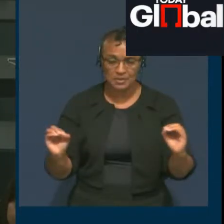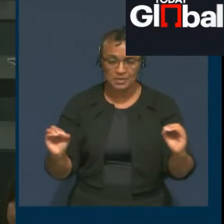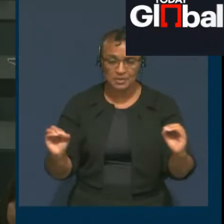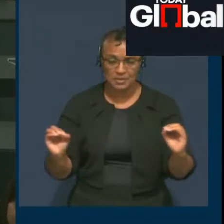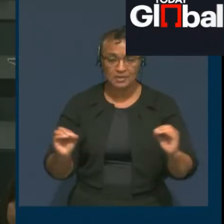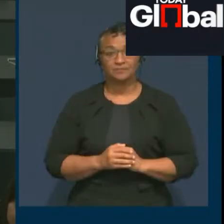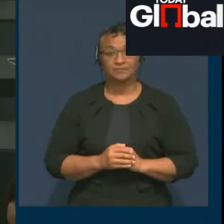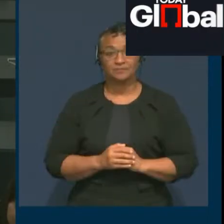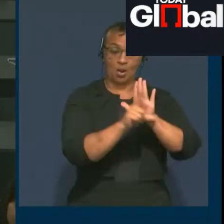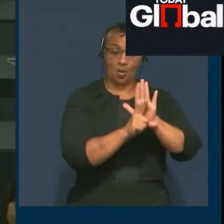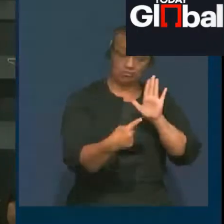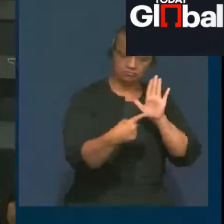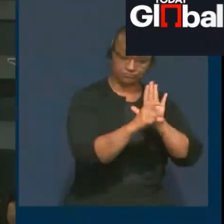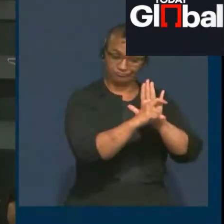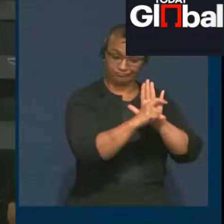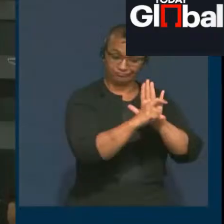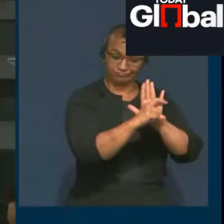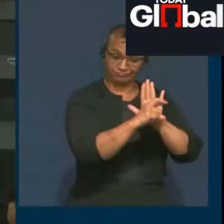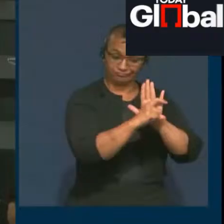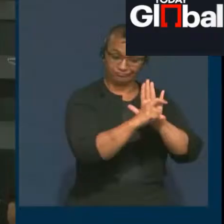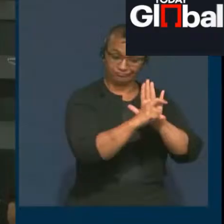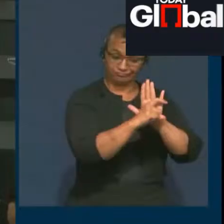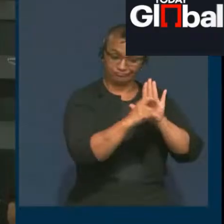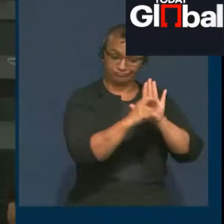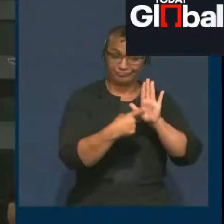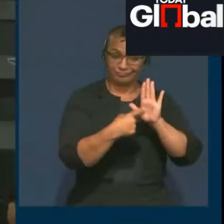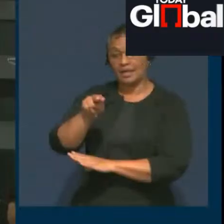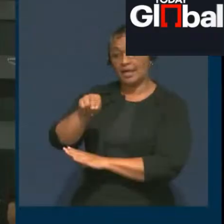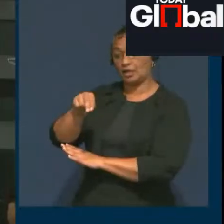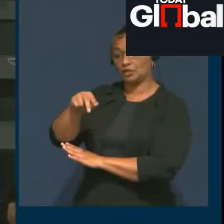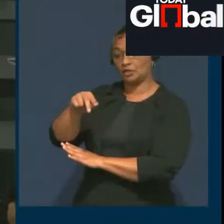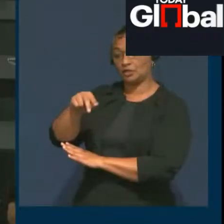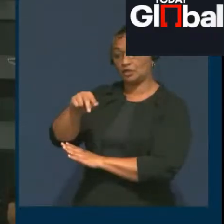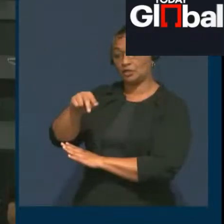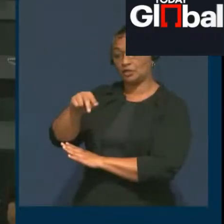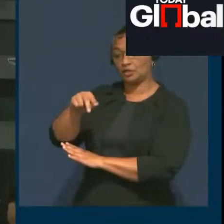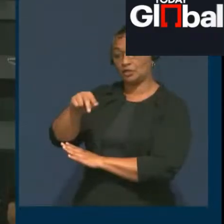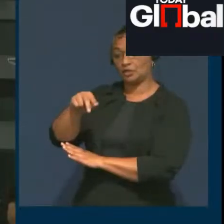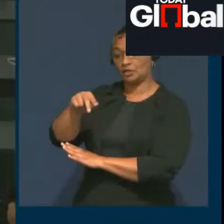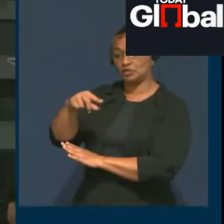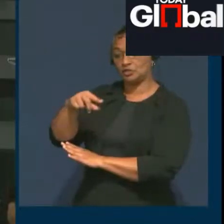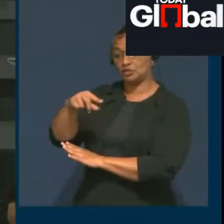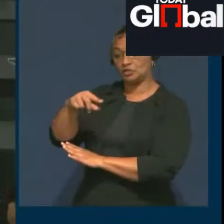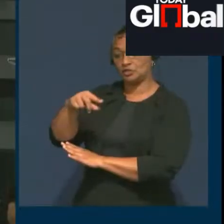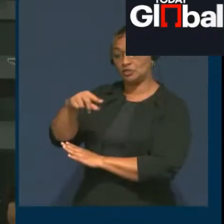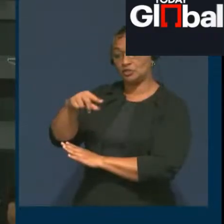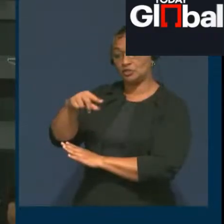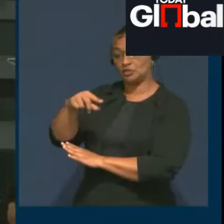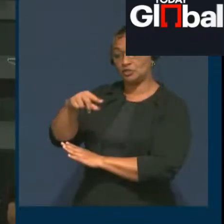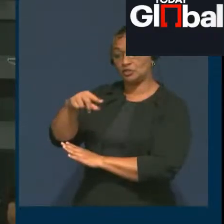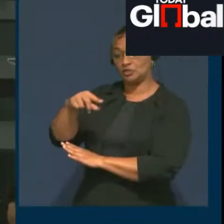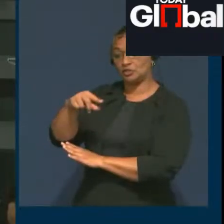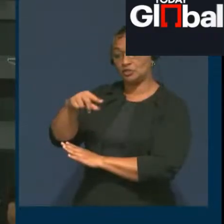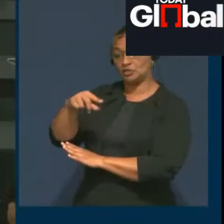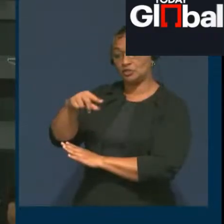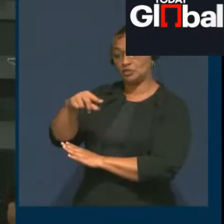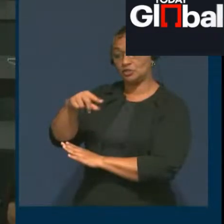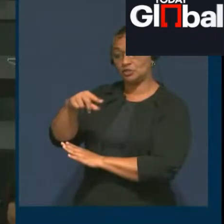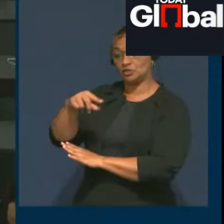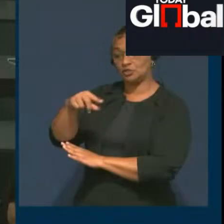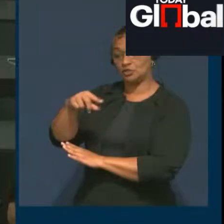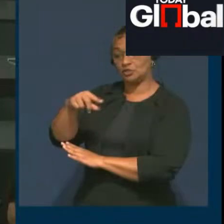provides for non-governmental authorities as well. That is why the Family